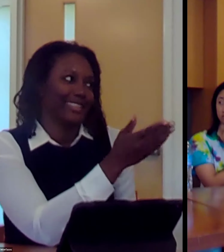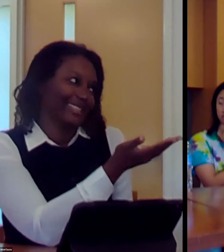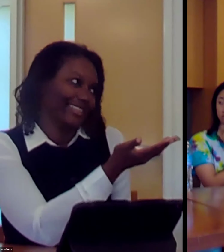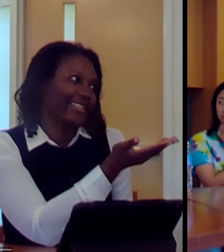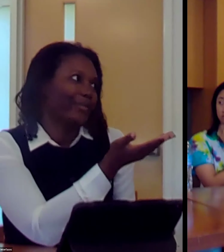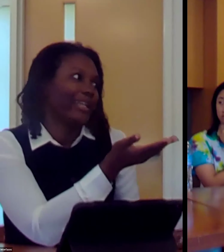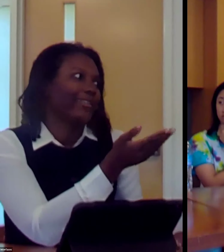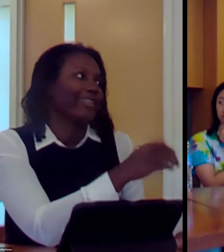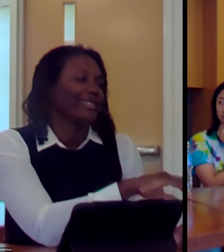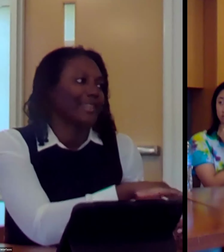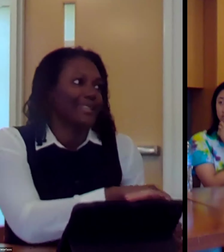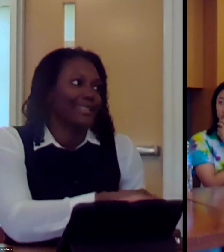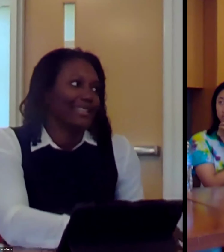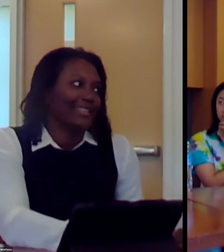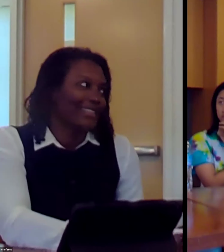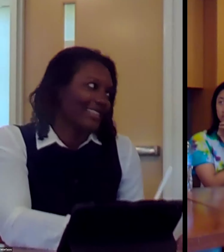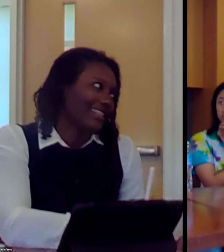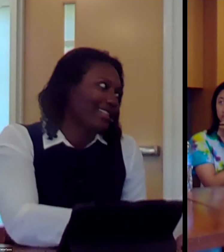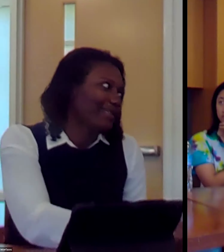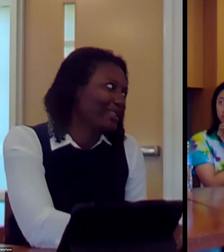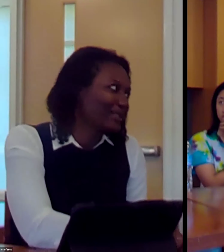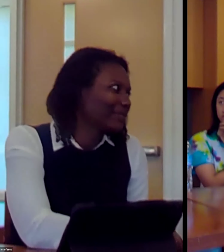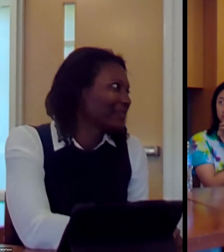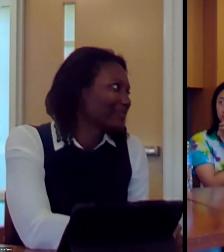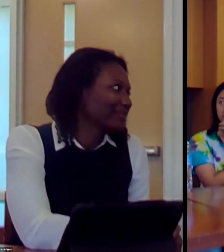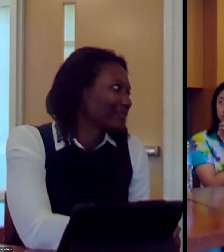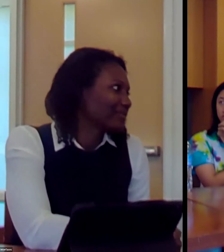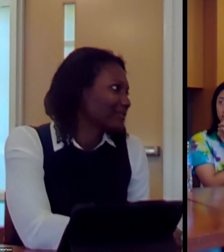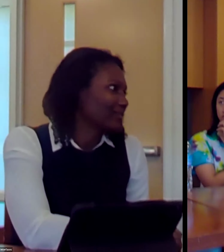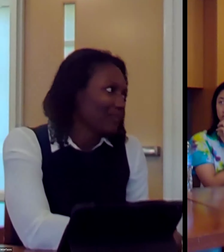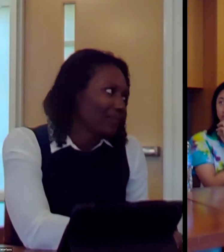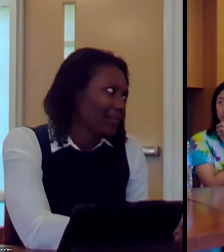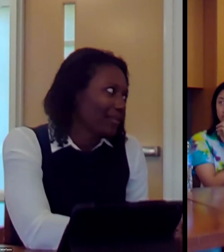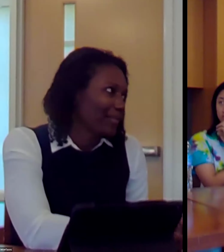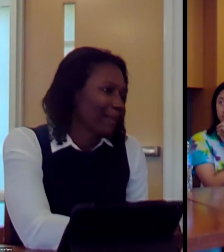then I think it's like, that's why you would need to validate.